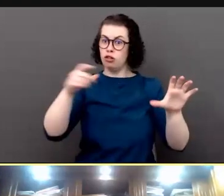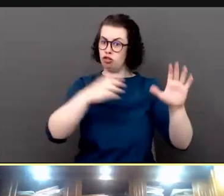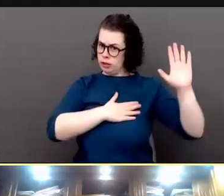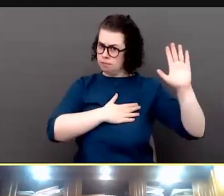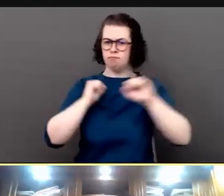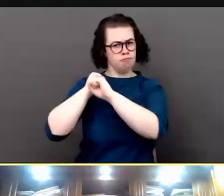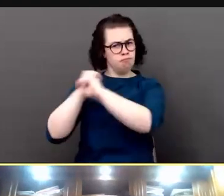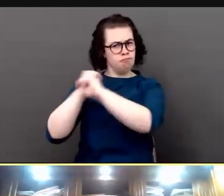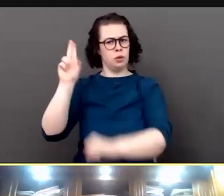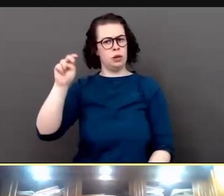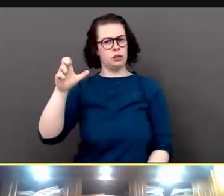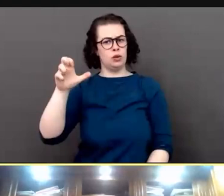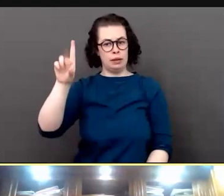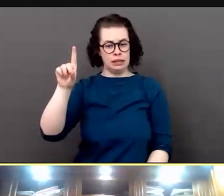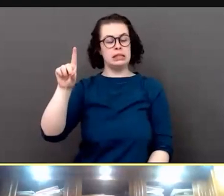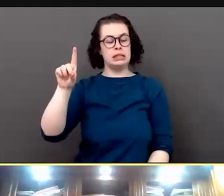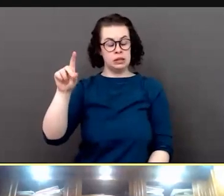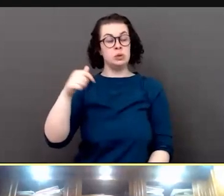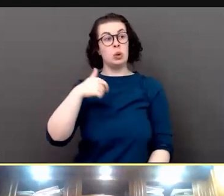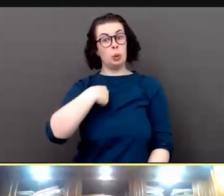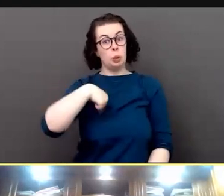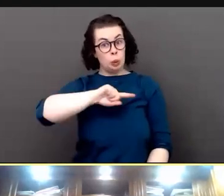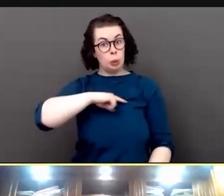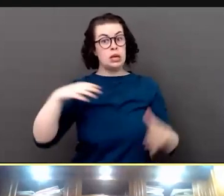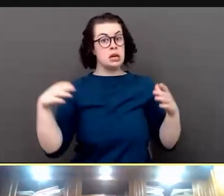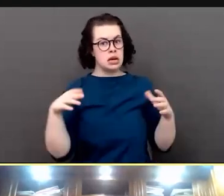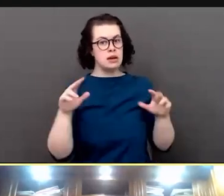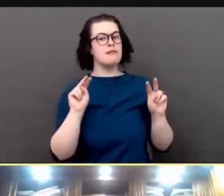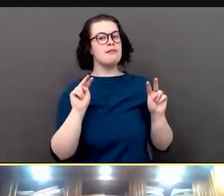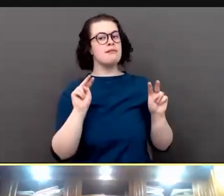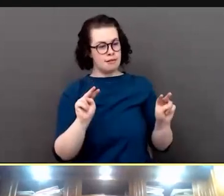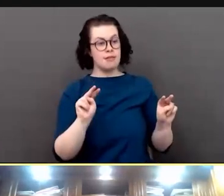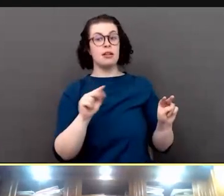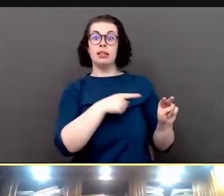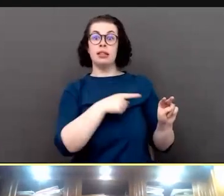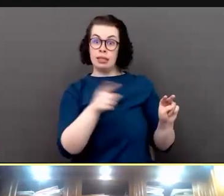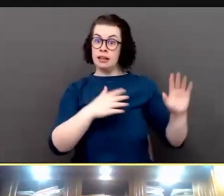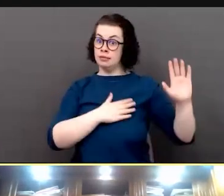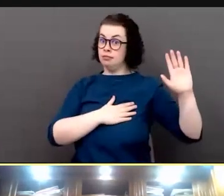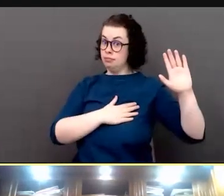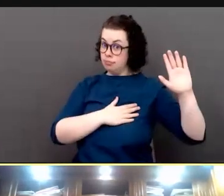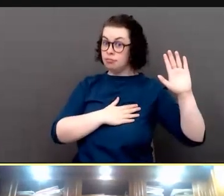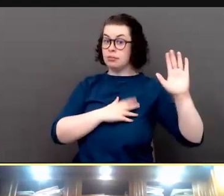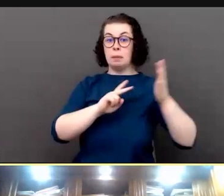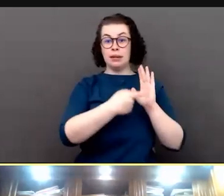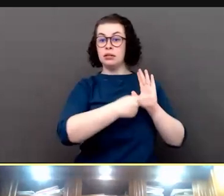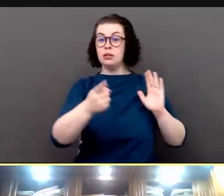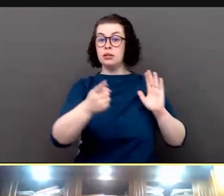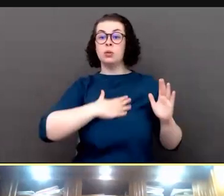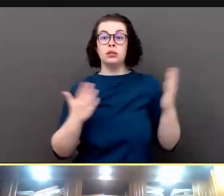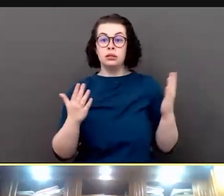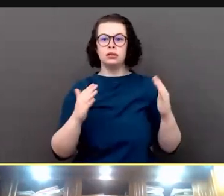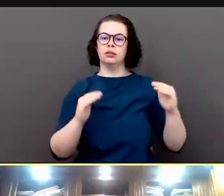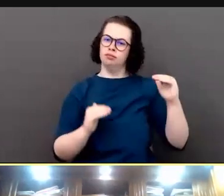it really put the focus on equal rights and access on